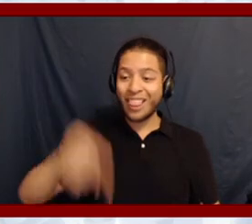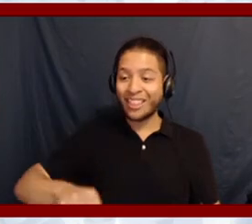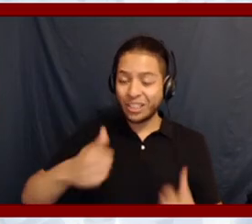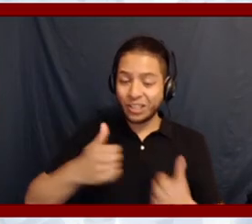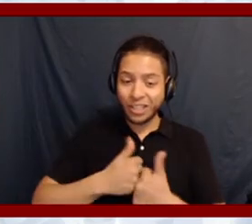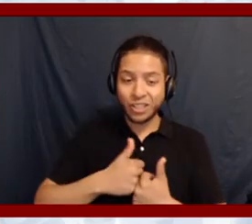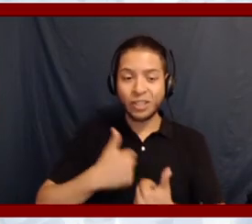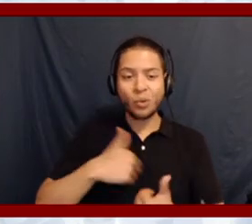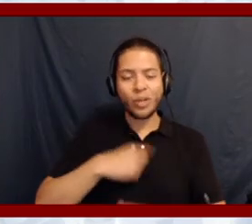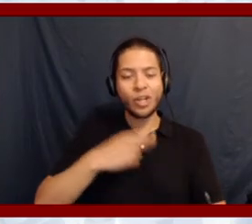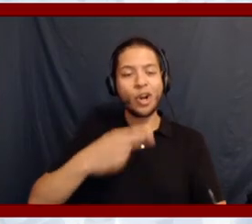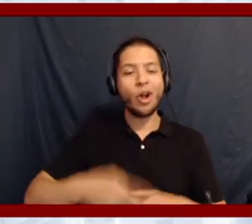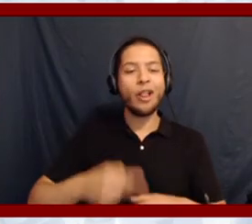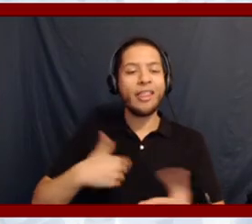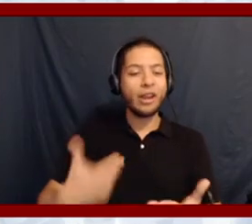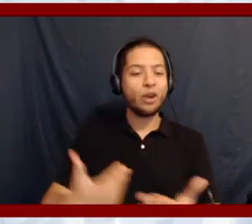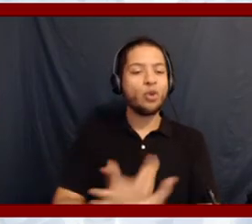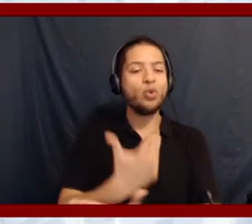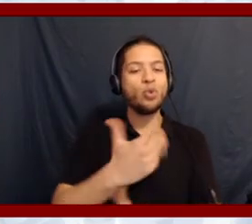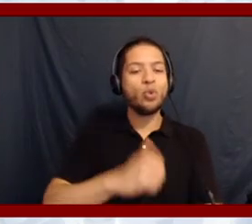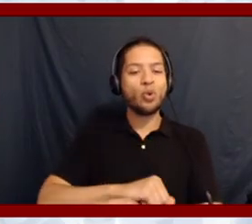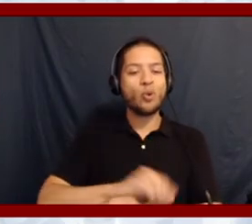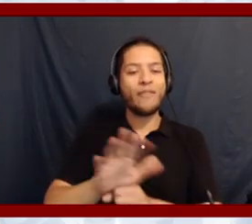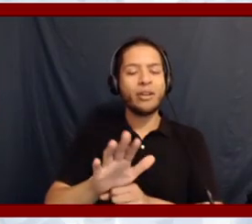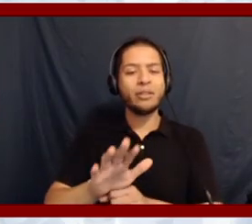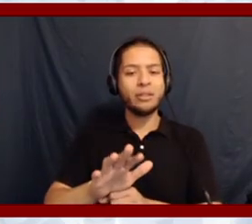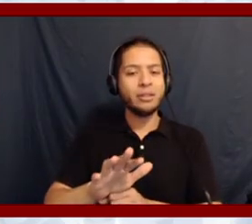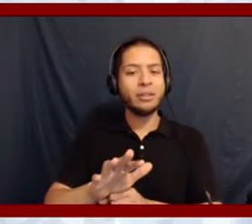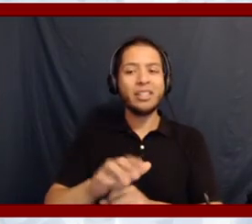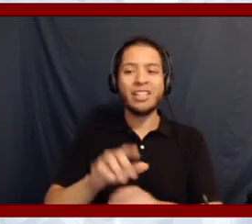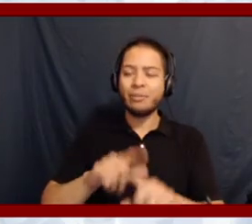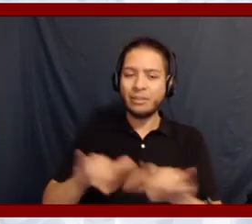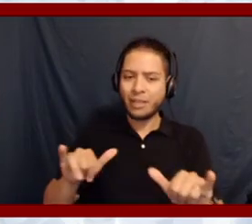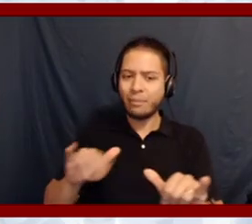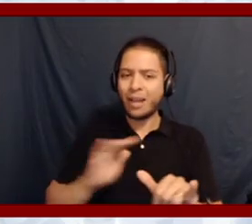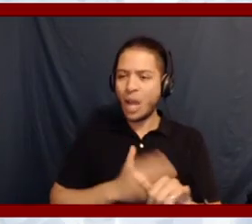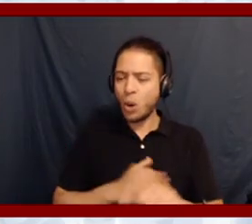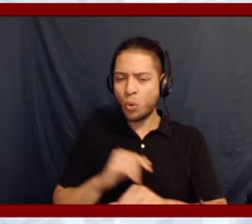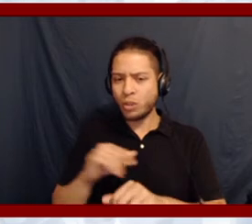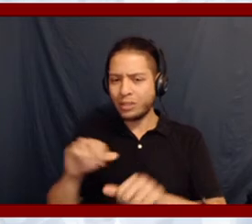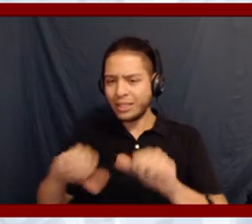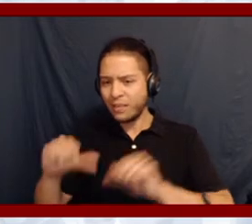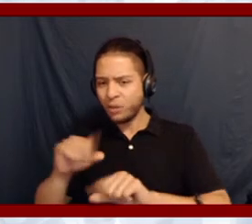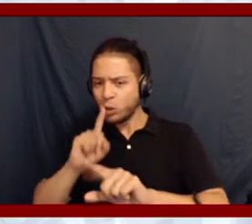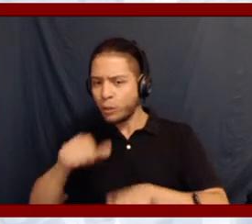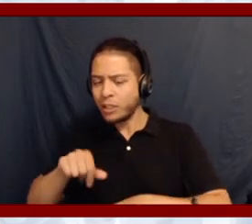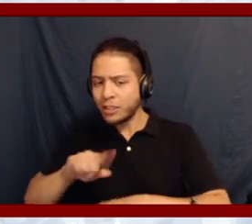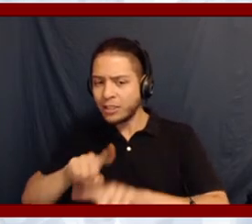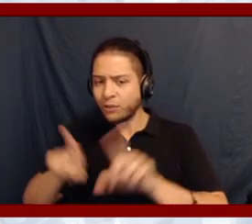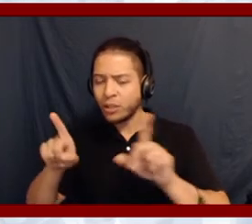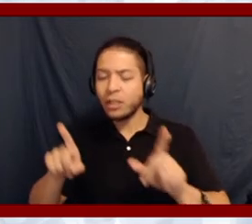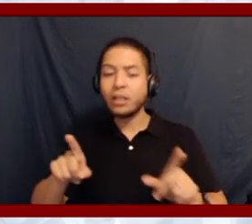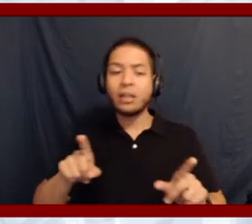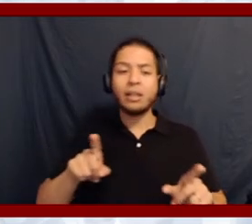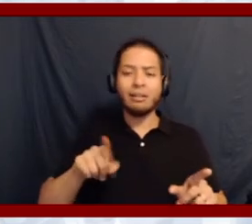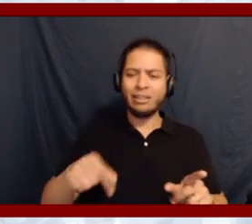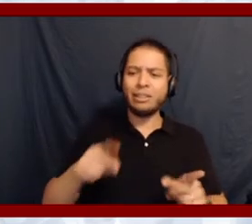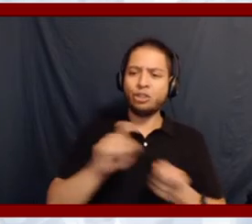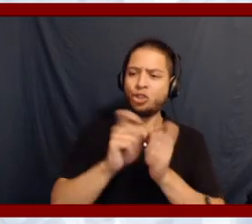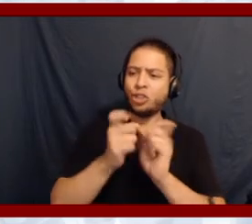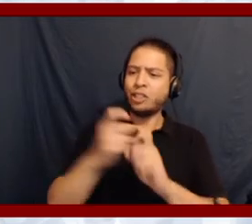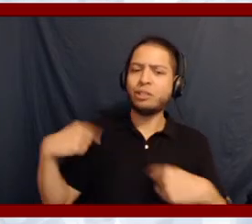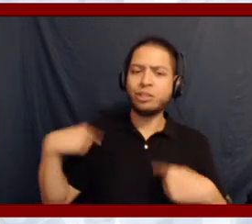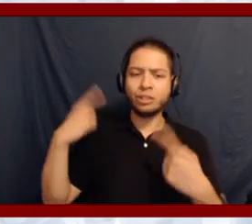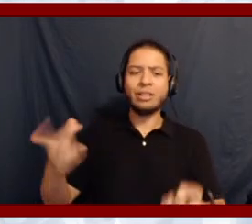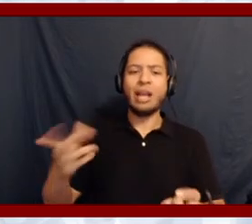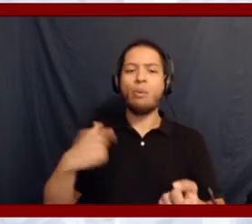novel coronavirus, but that response that we've had is also new. The science is rapidly evolving, as science tends to do. And I think we try to keep